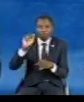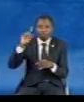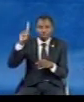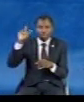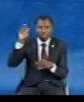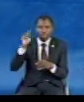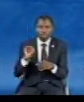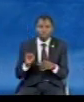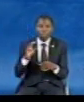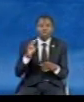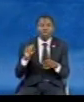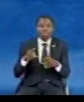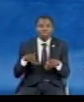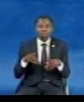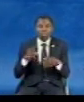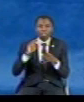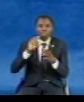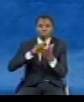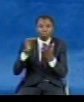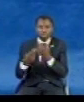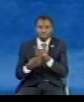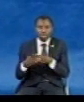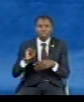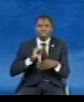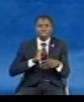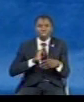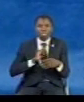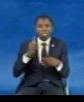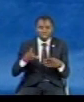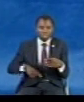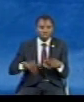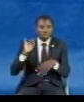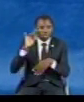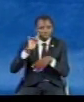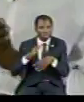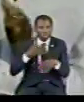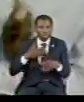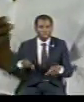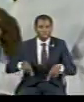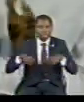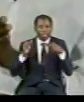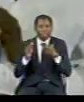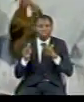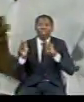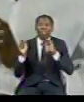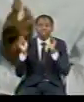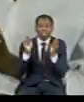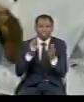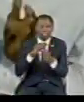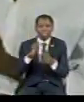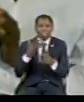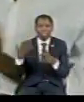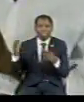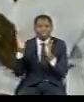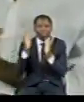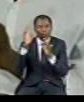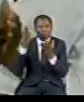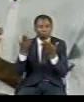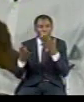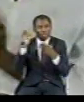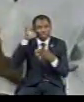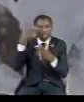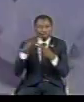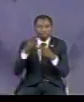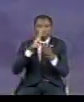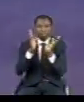I say, may God who have done all this for me, may his name alone be praised in Jesus' name. Amen. That's power. Power